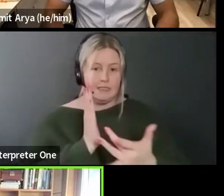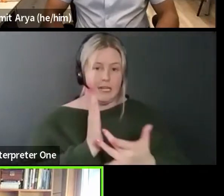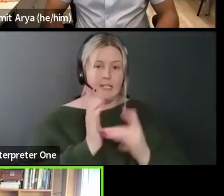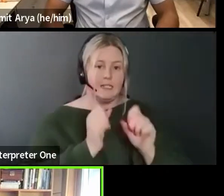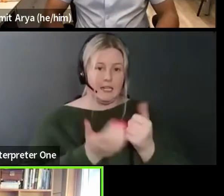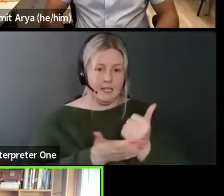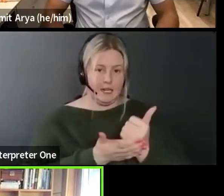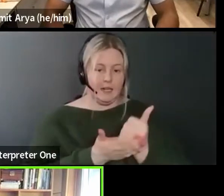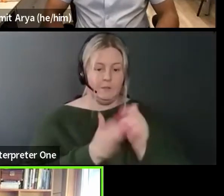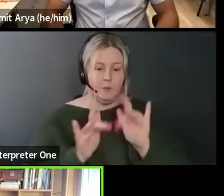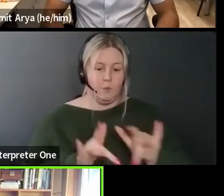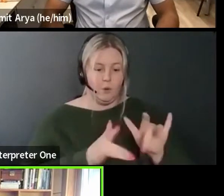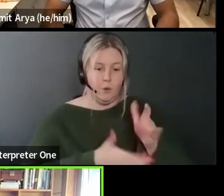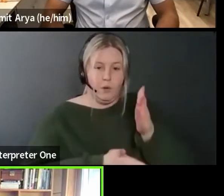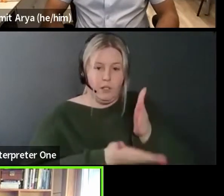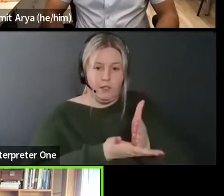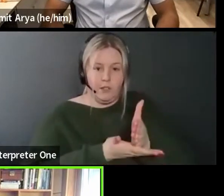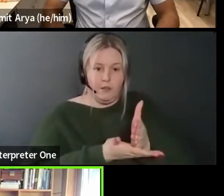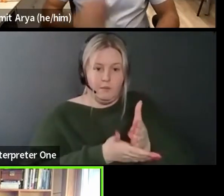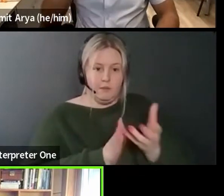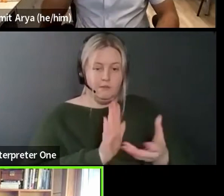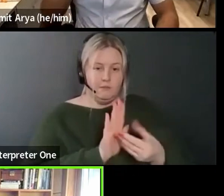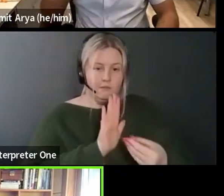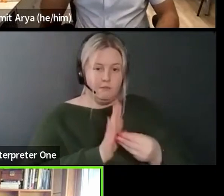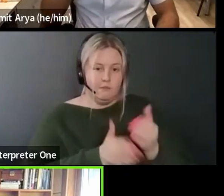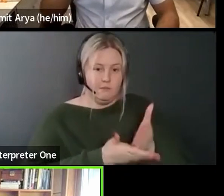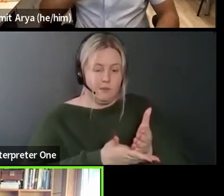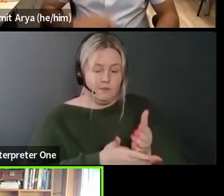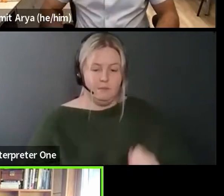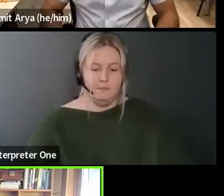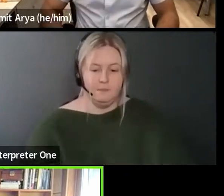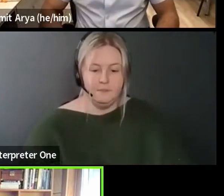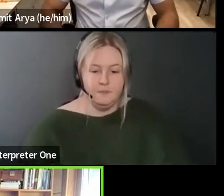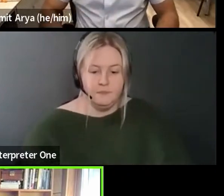you to the door. So we'll get